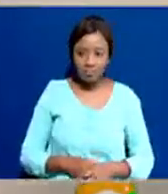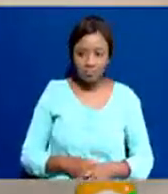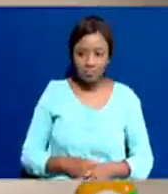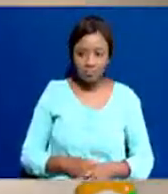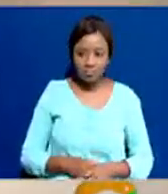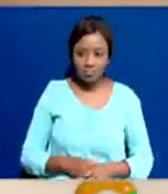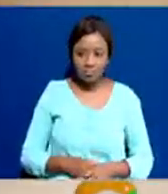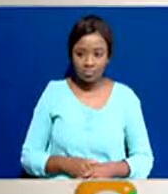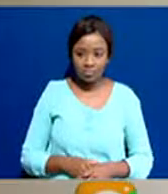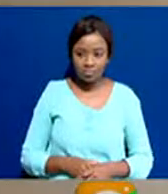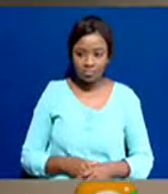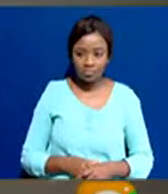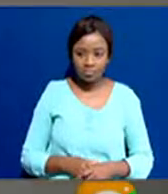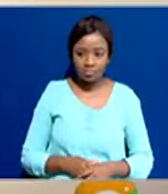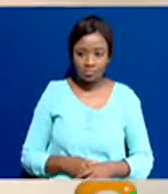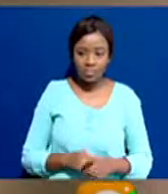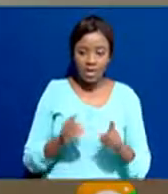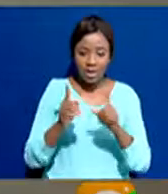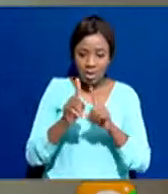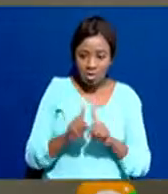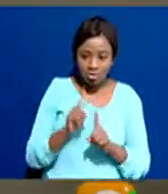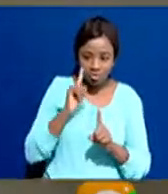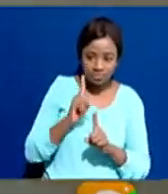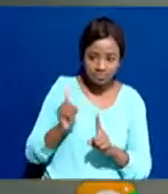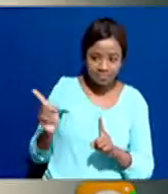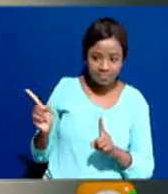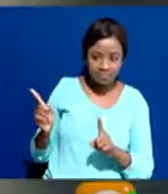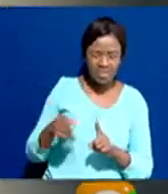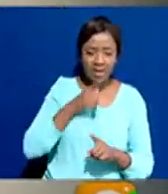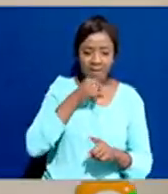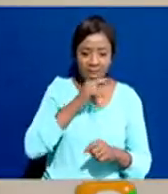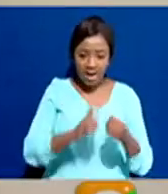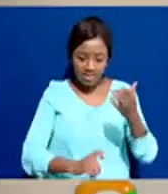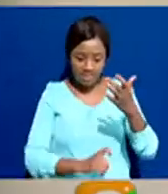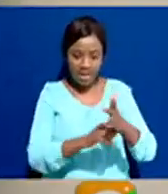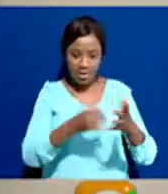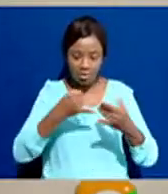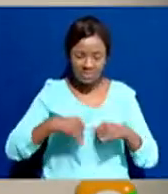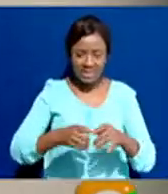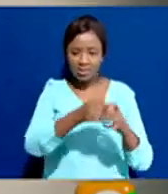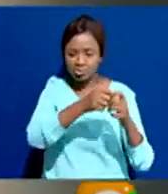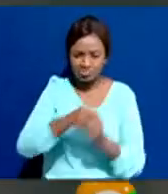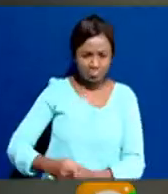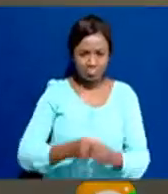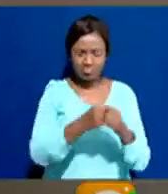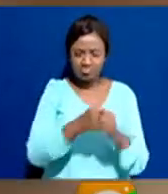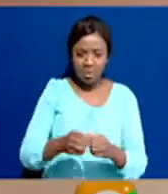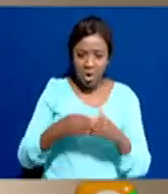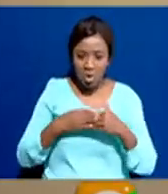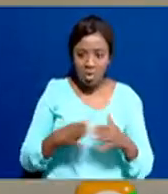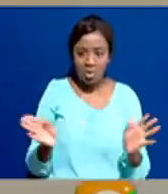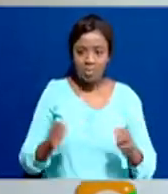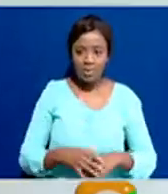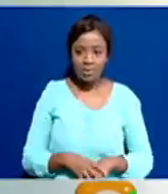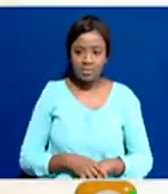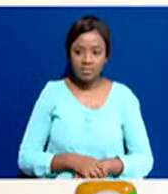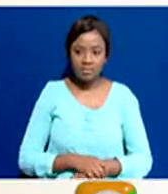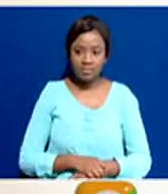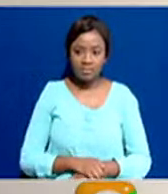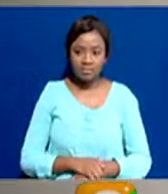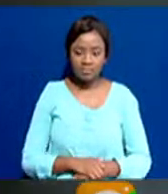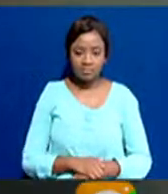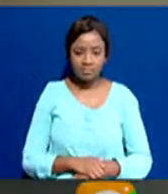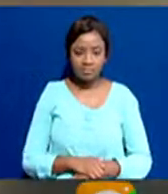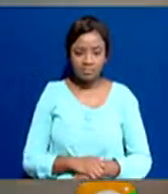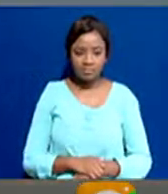In the video, a man is seen struggling to break a padlock to open the gate which leads to the maternity wing at the Mama